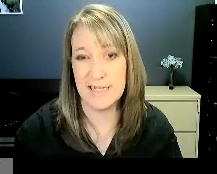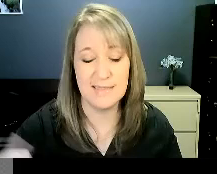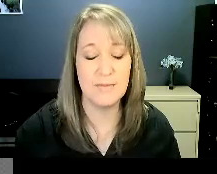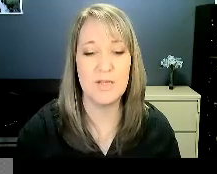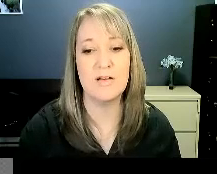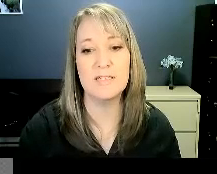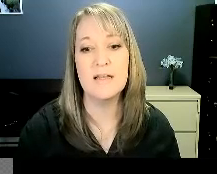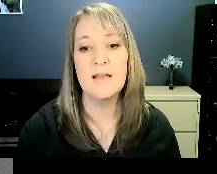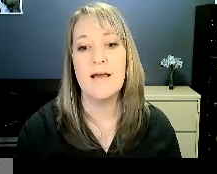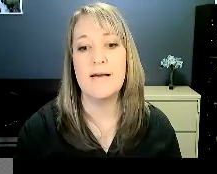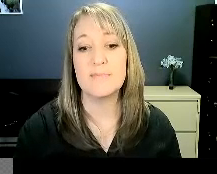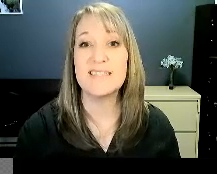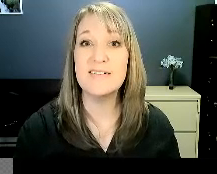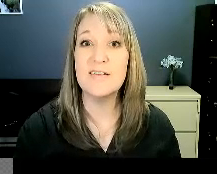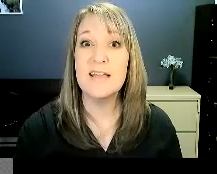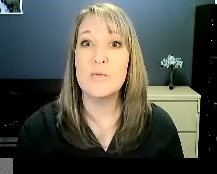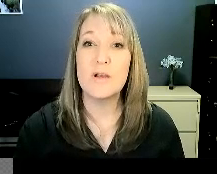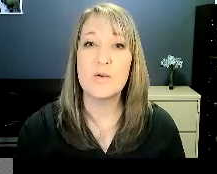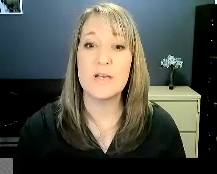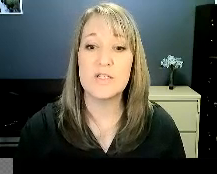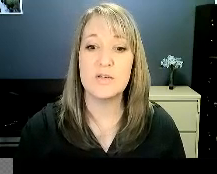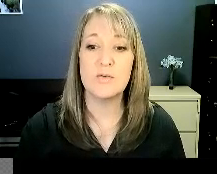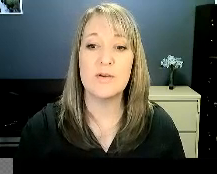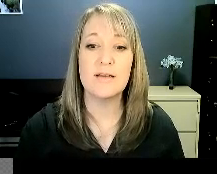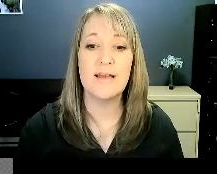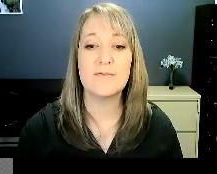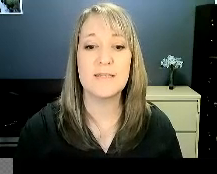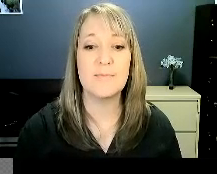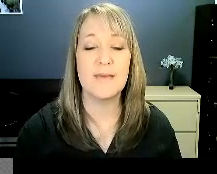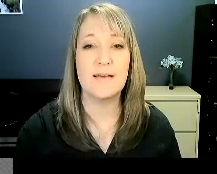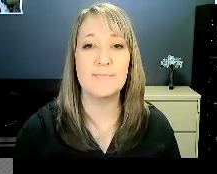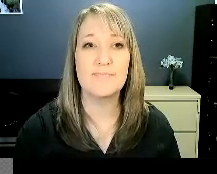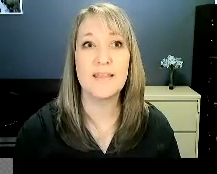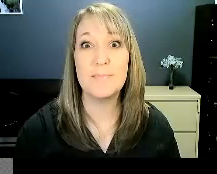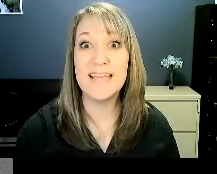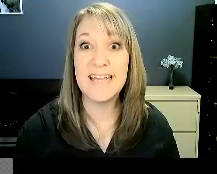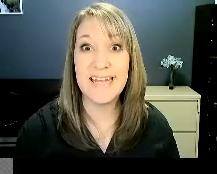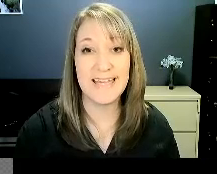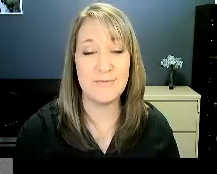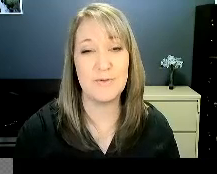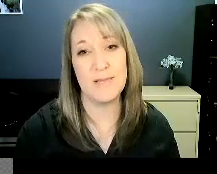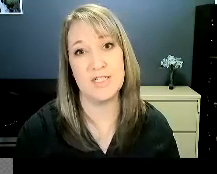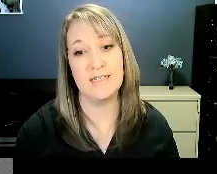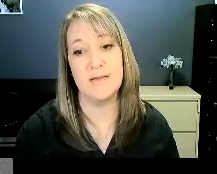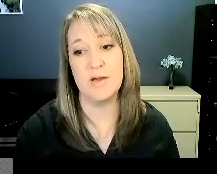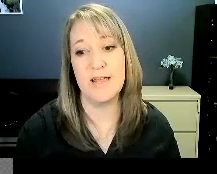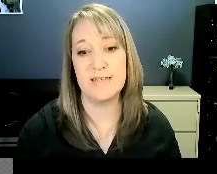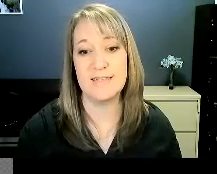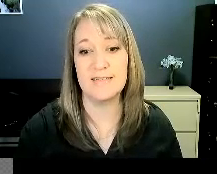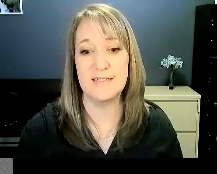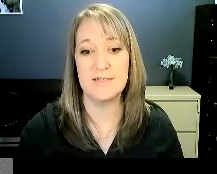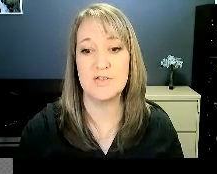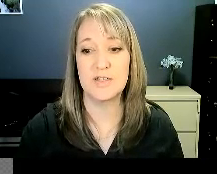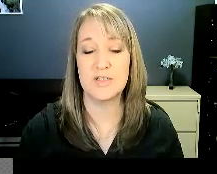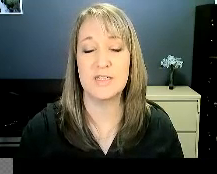and 3 classes and beyond. Still, we are going to have some beginning information about